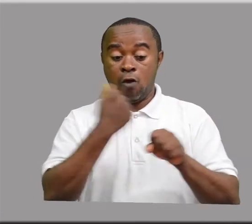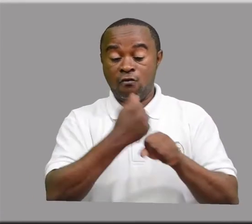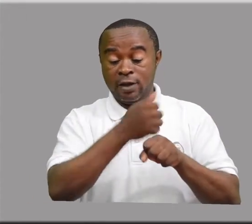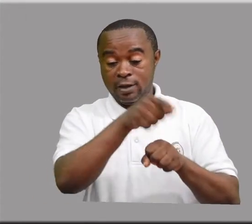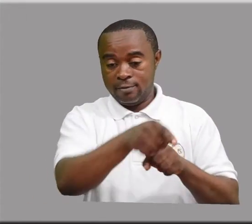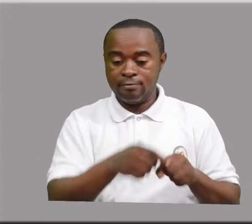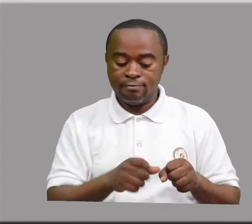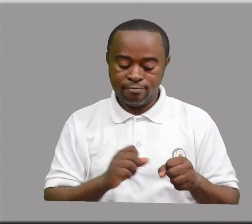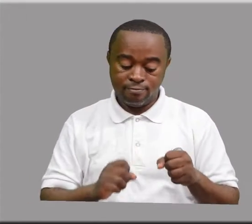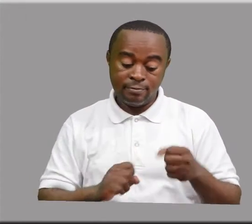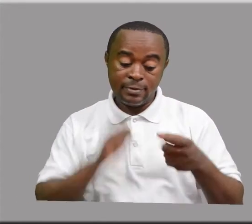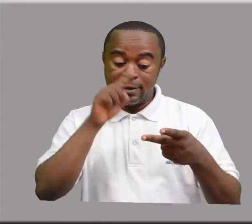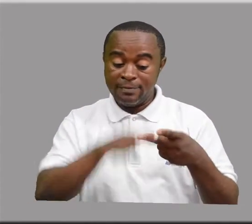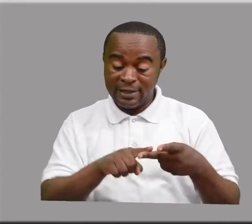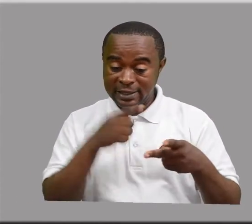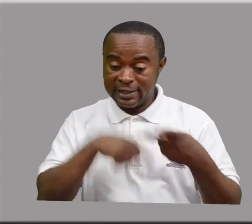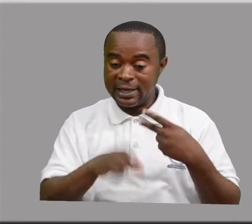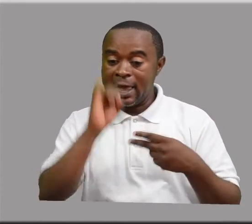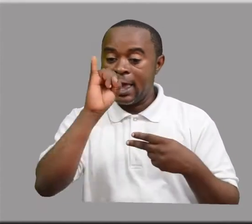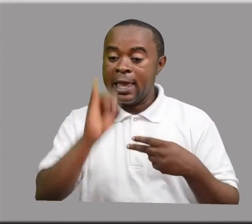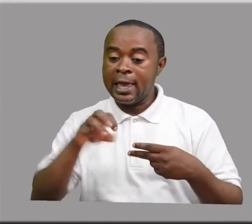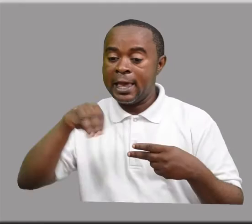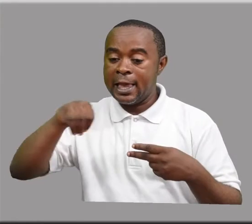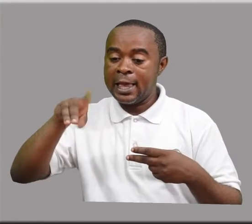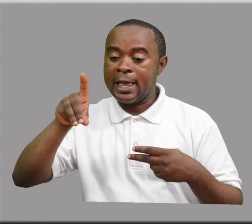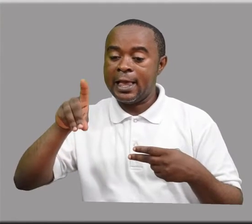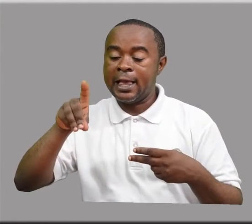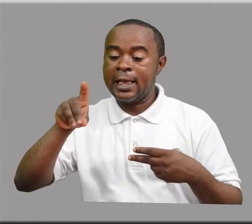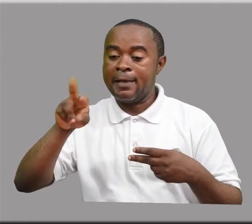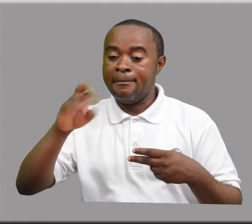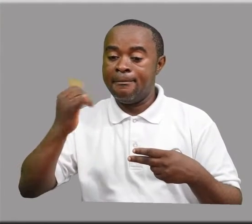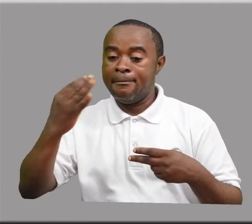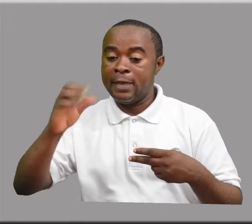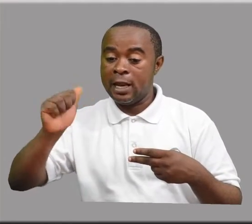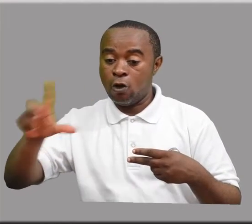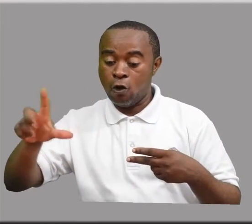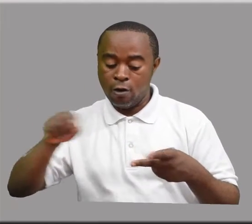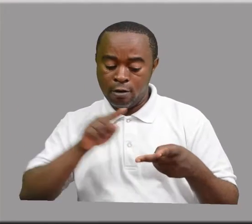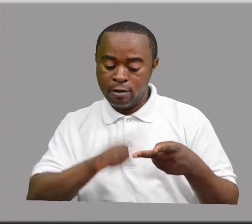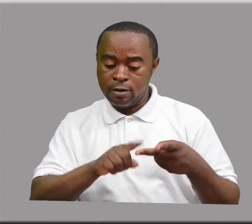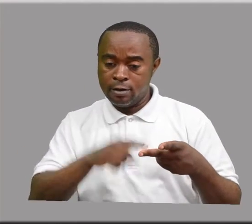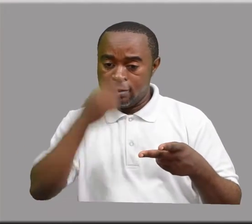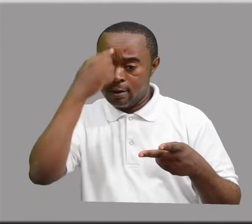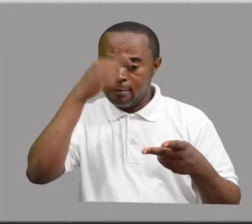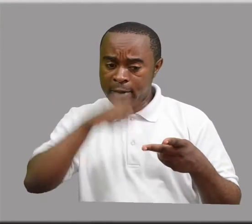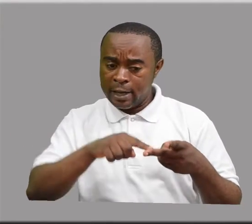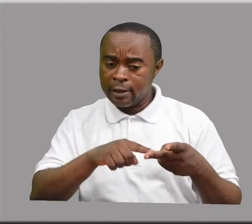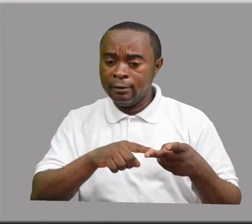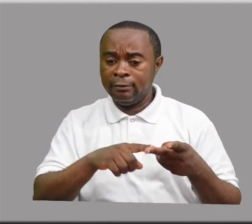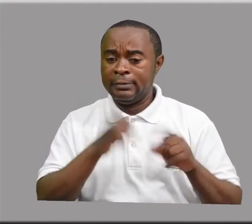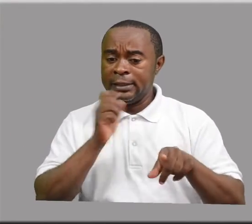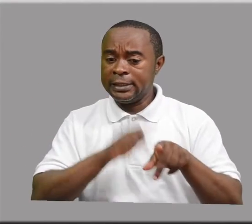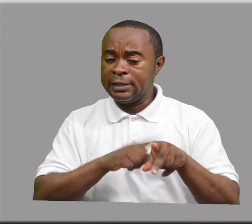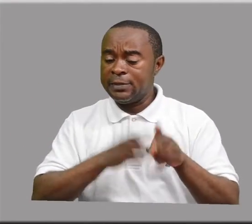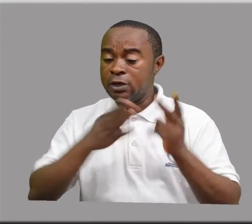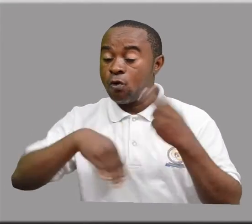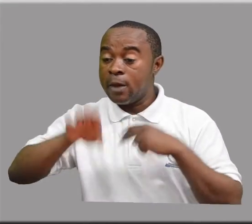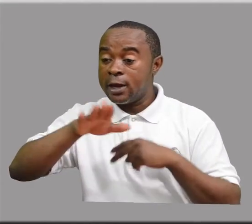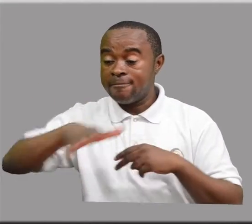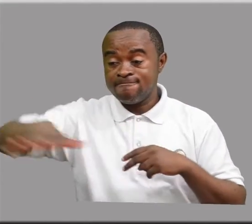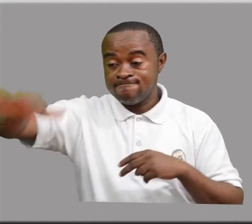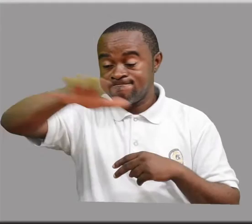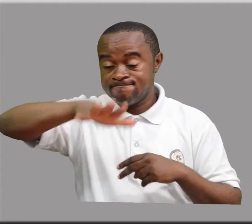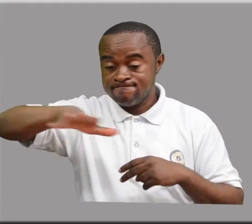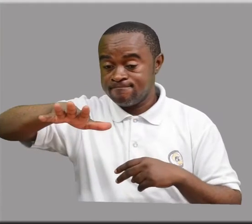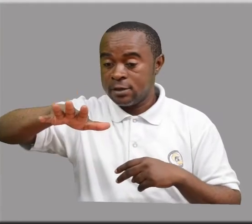empirical literature, you are trying to look into the literature that one went to the field and